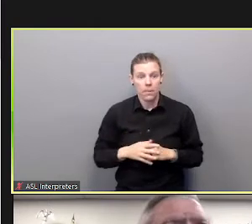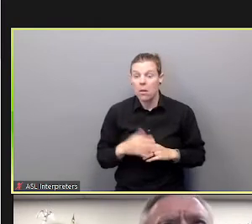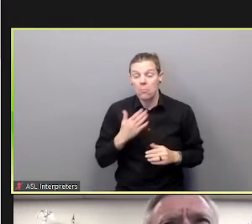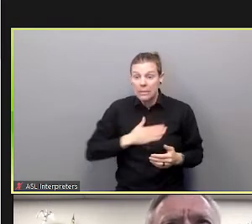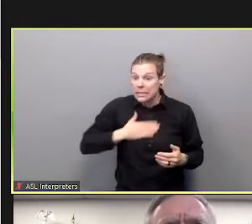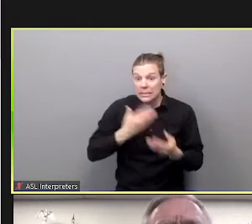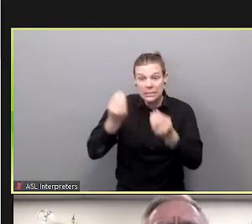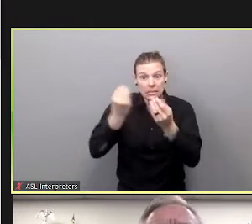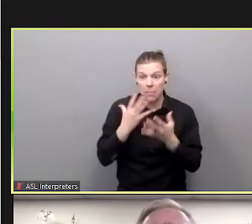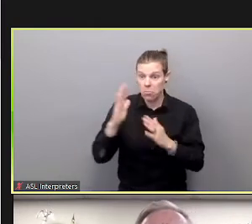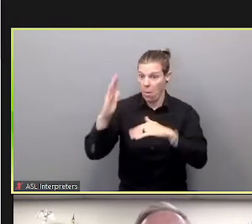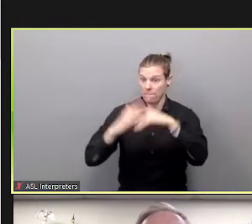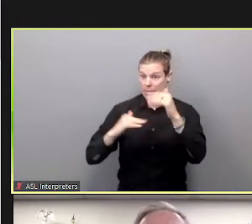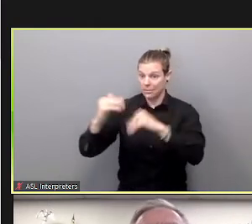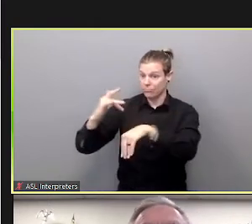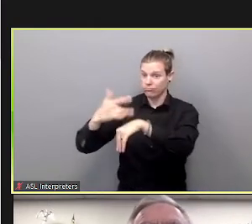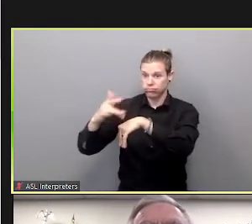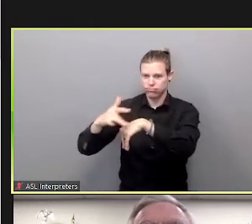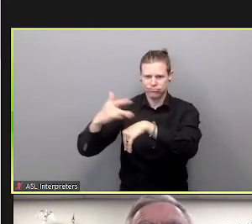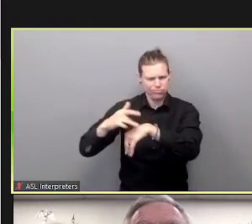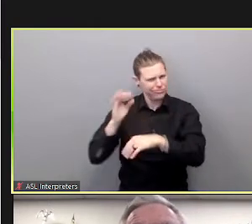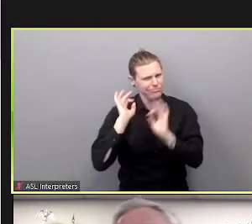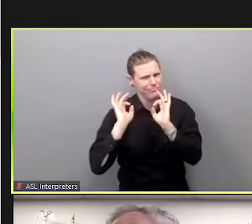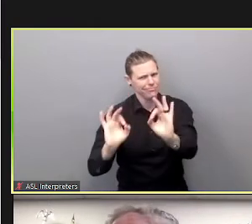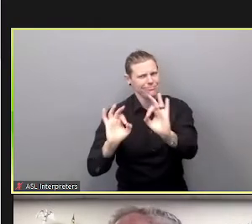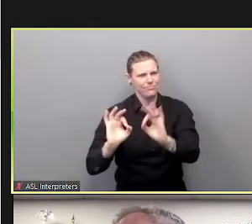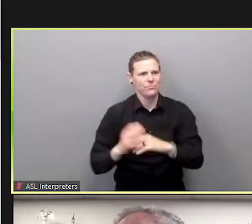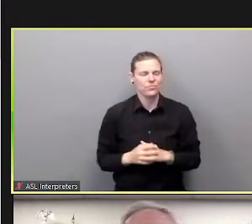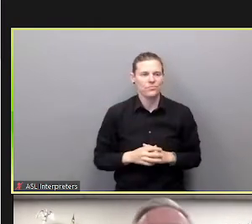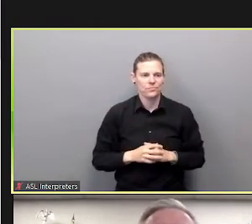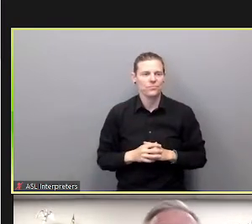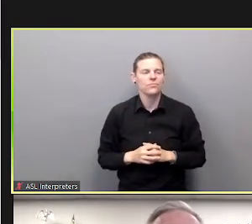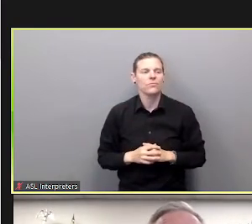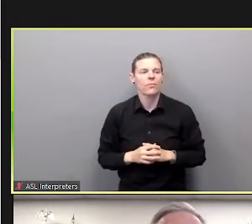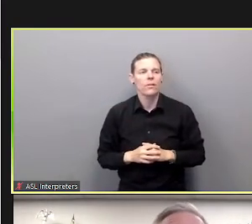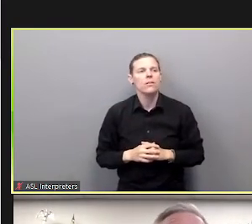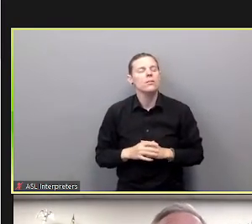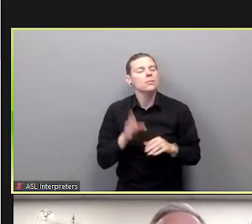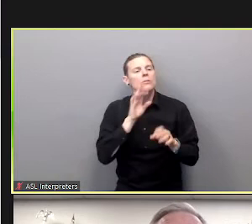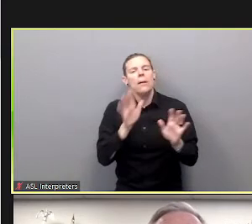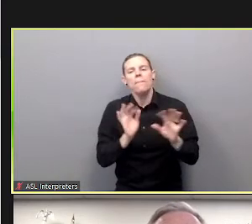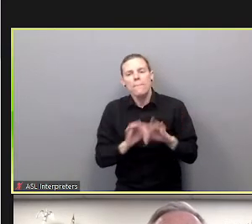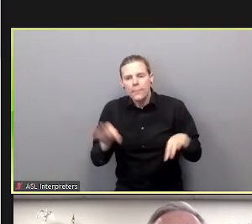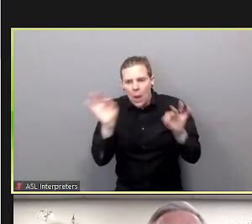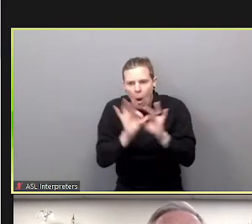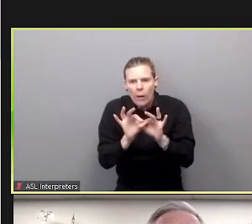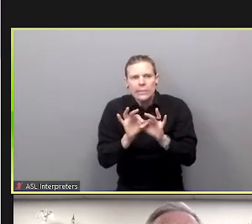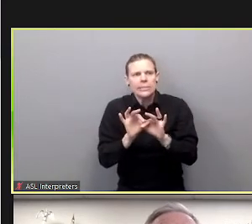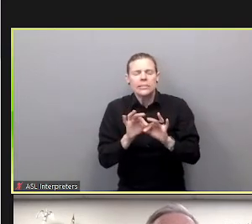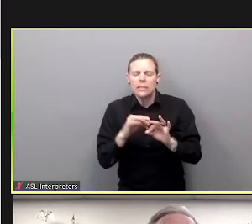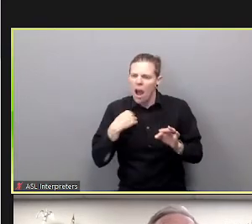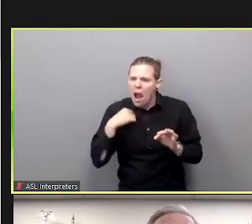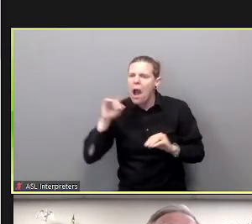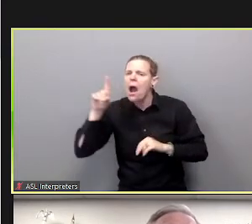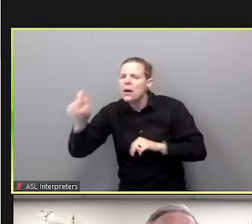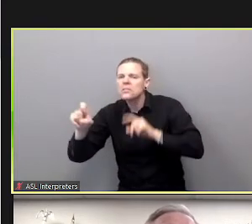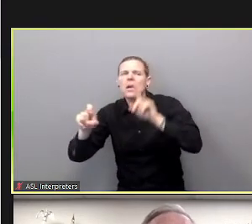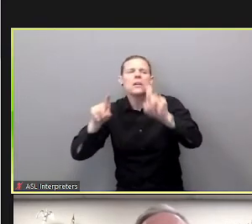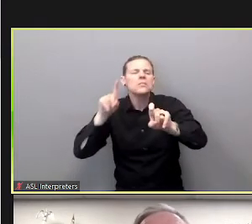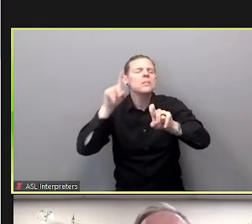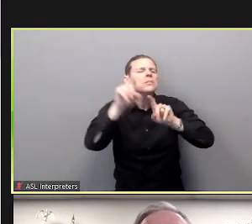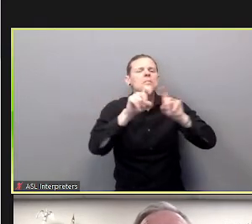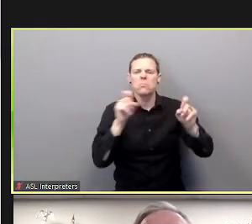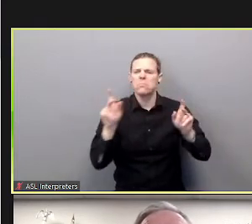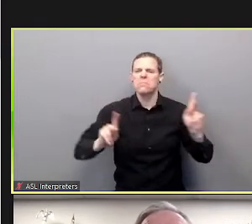to emphasize too, we did a recent survey about why people weren't getting vaccinated